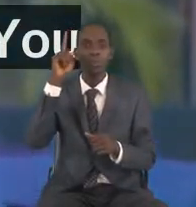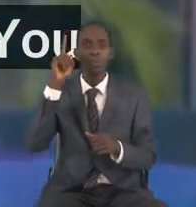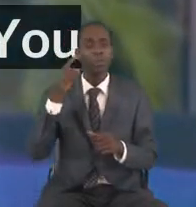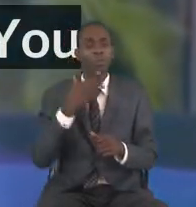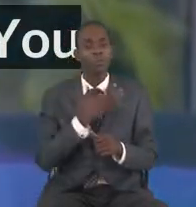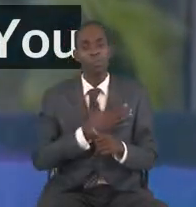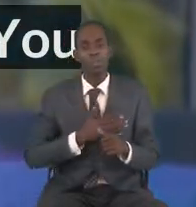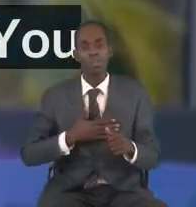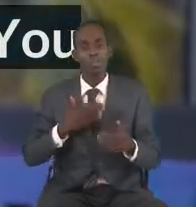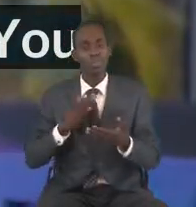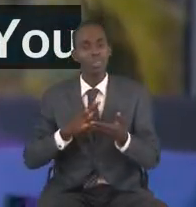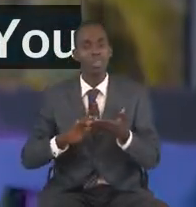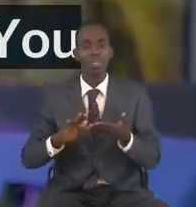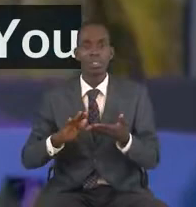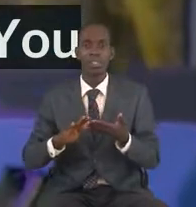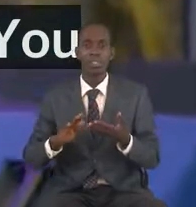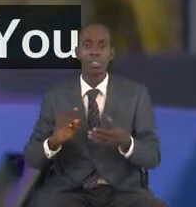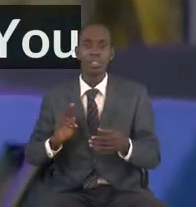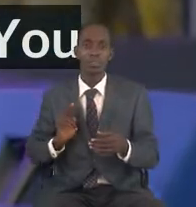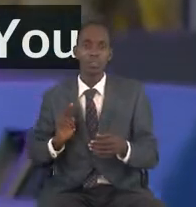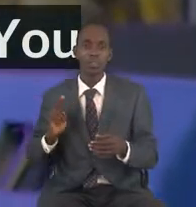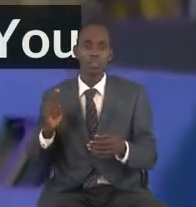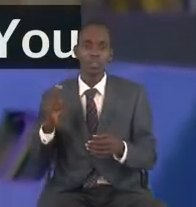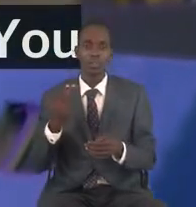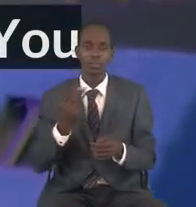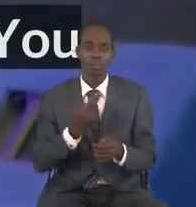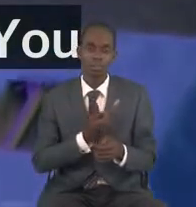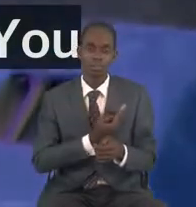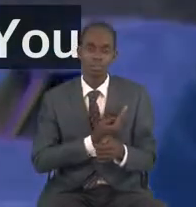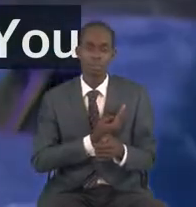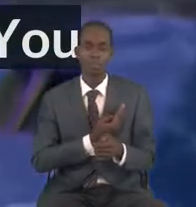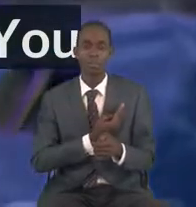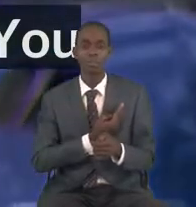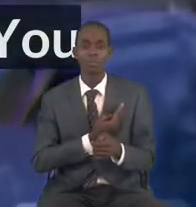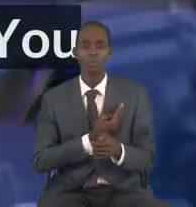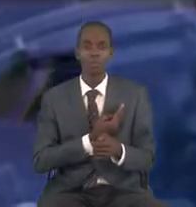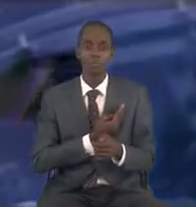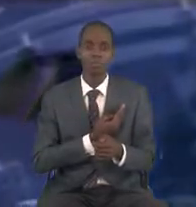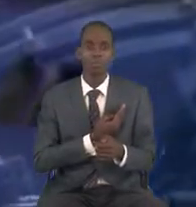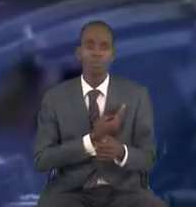Please forgive us,